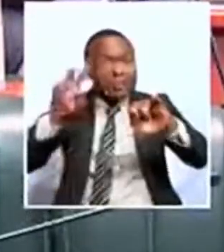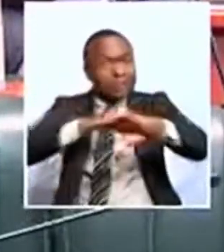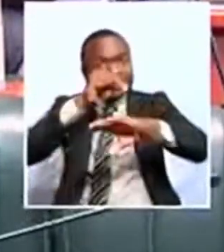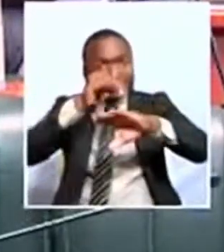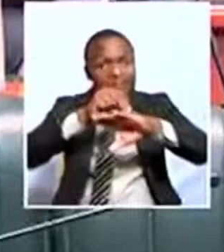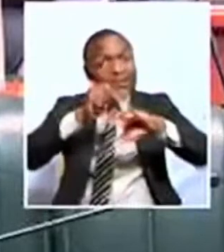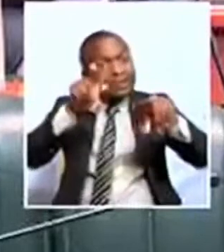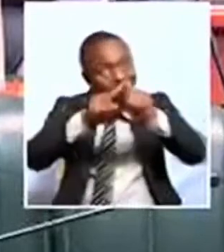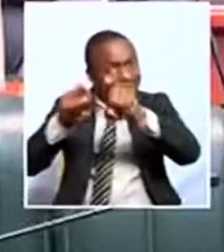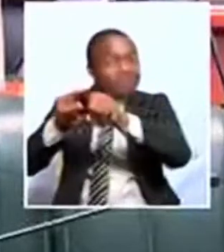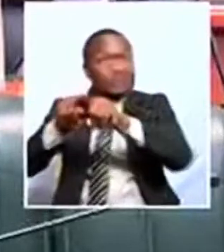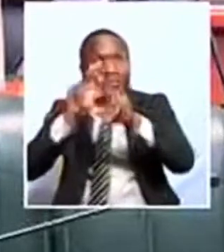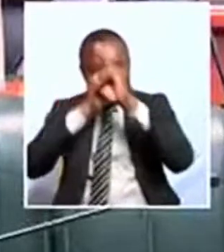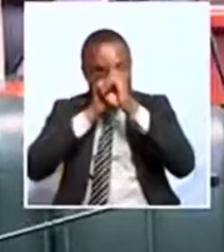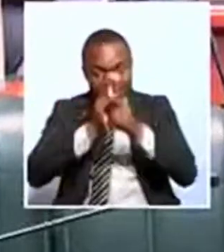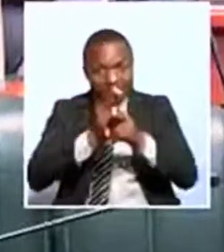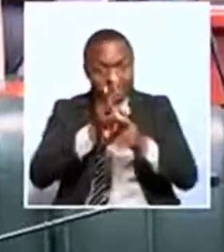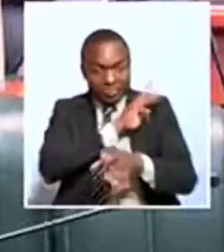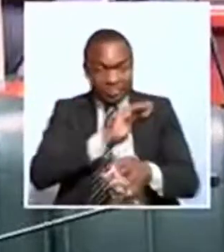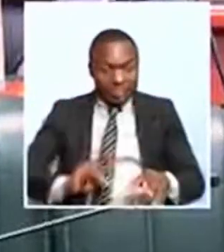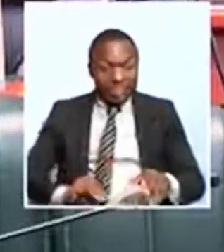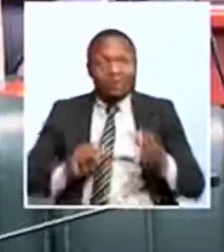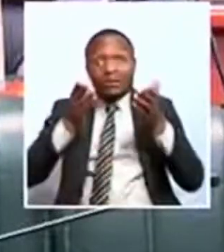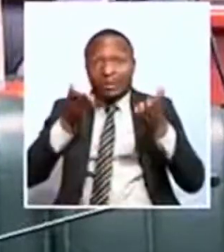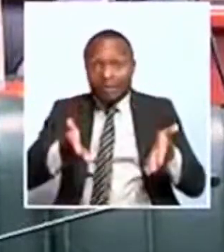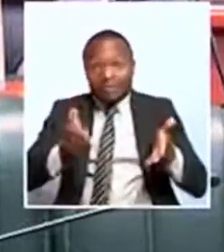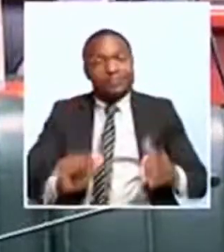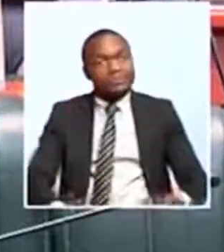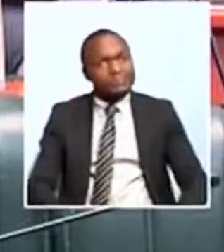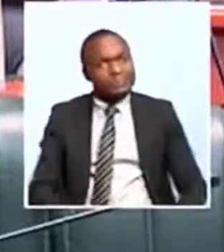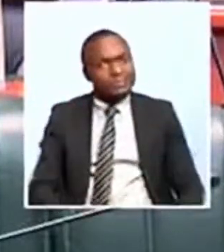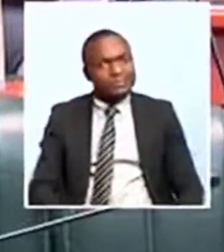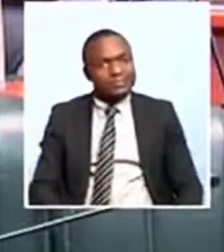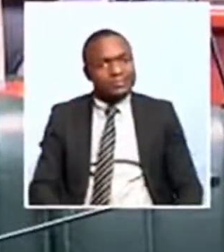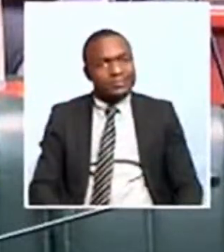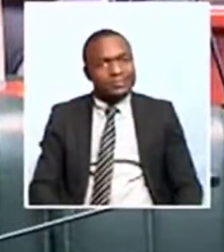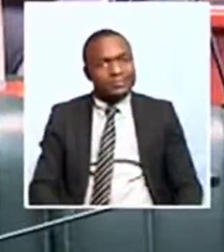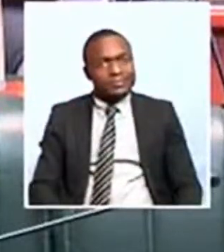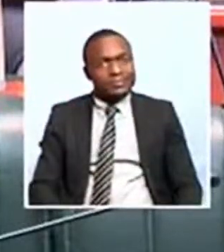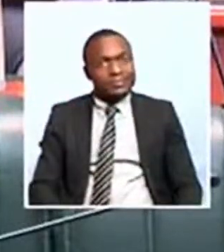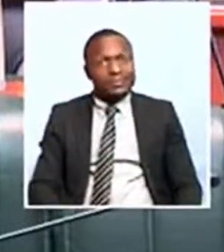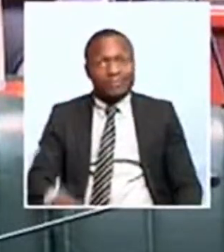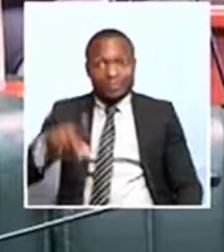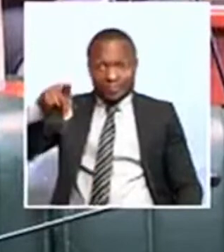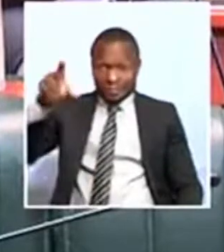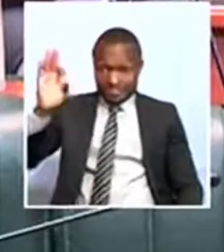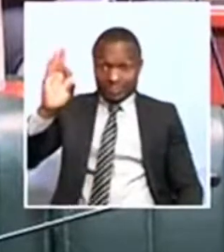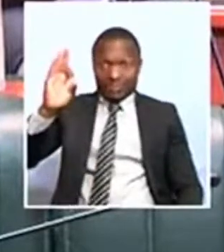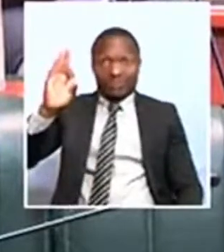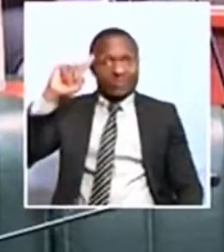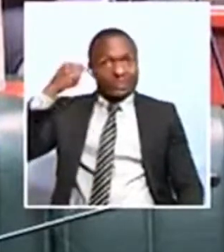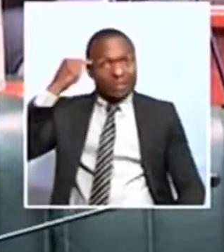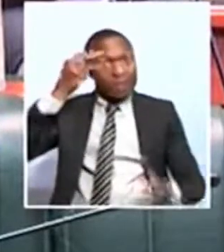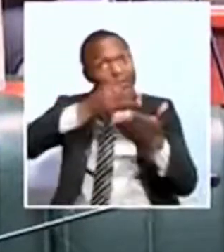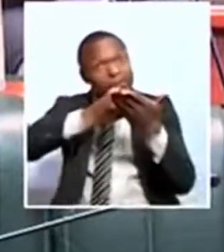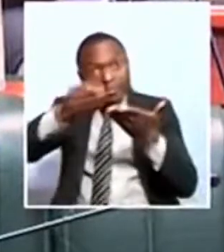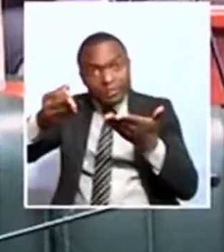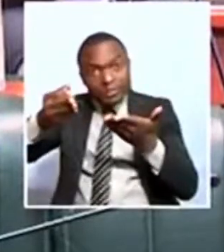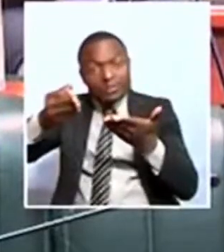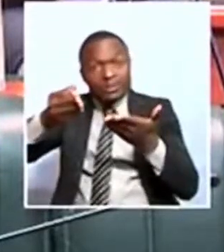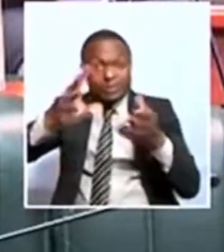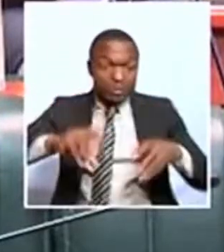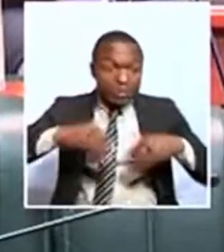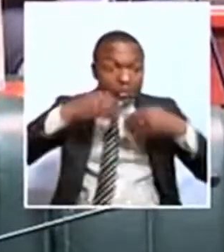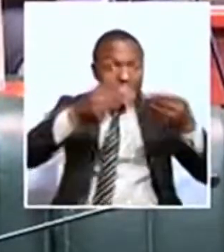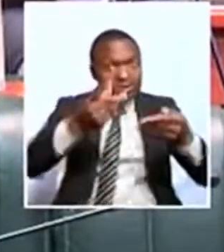as the honorable members here and the sub-region that the PF government failed to provide